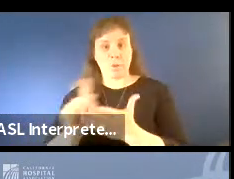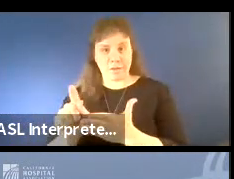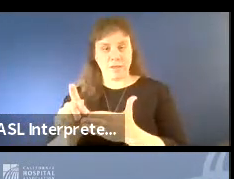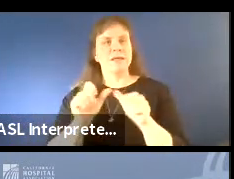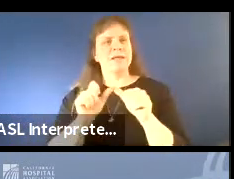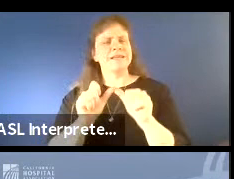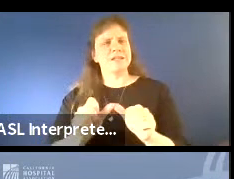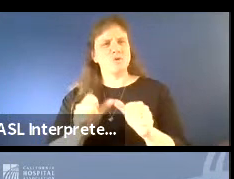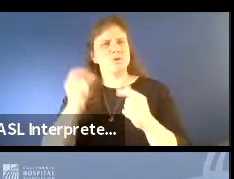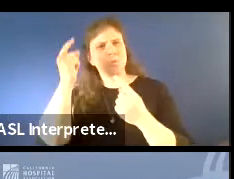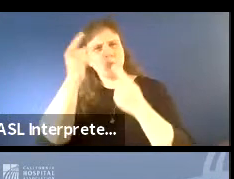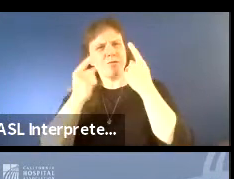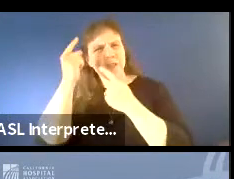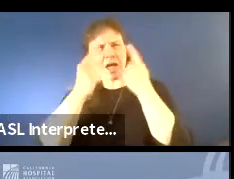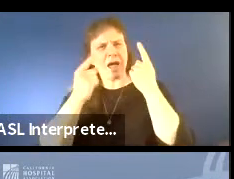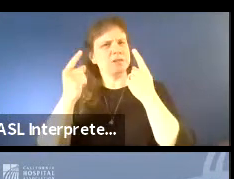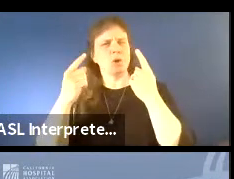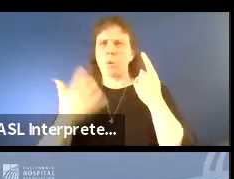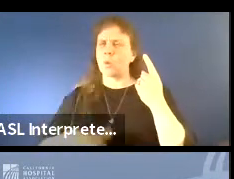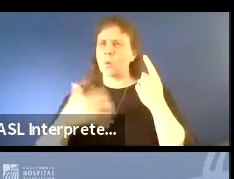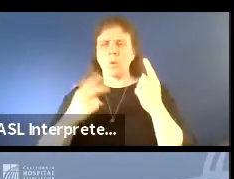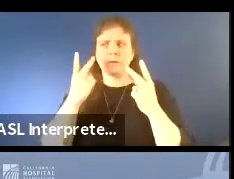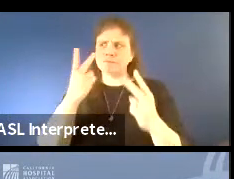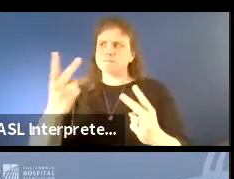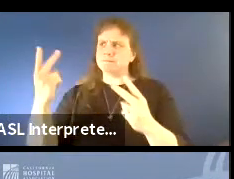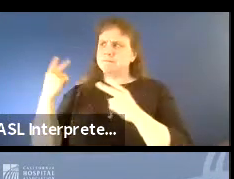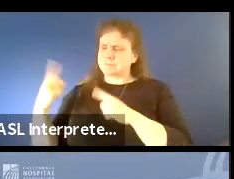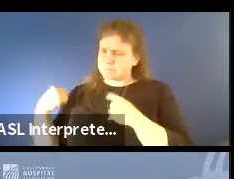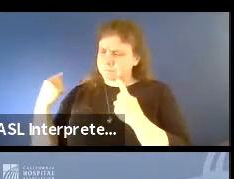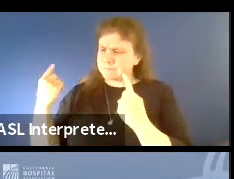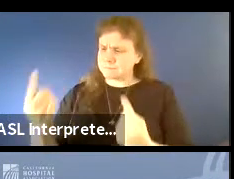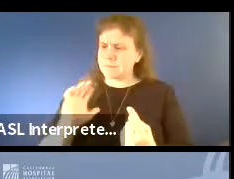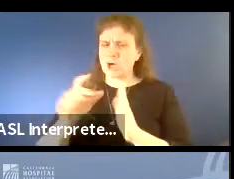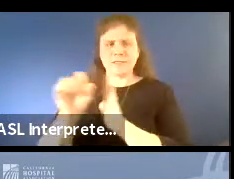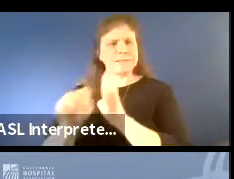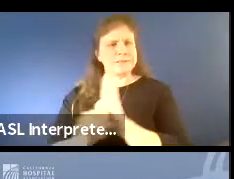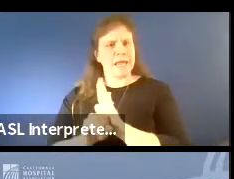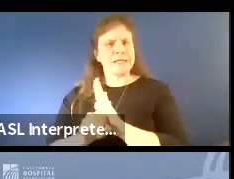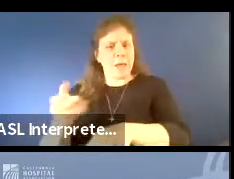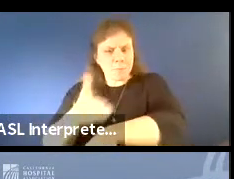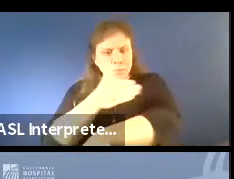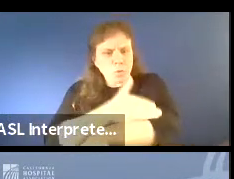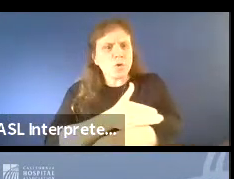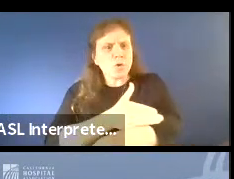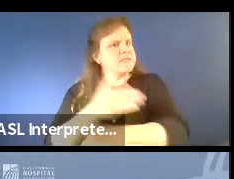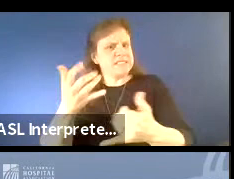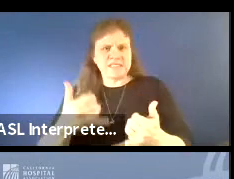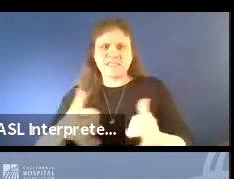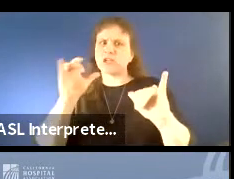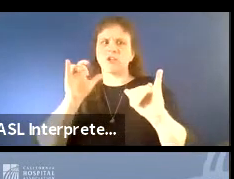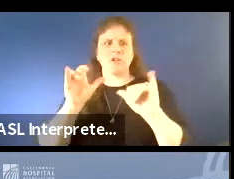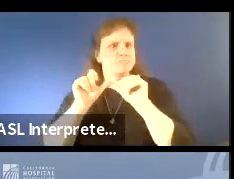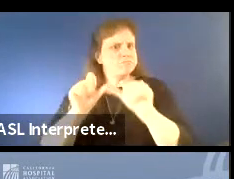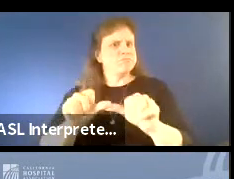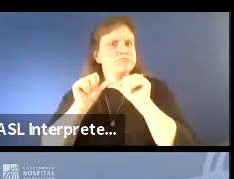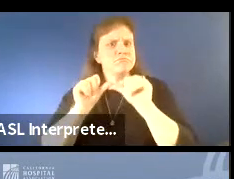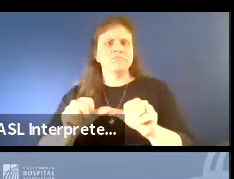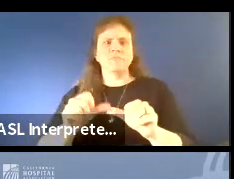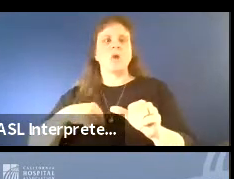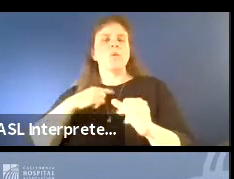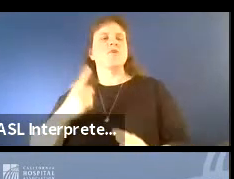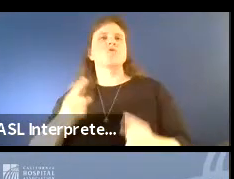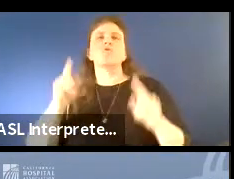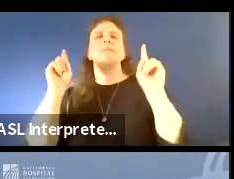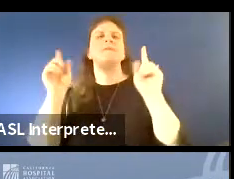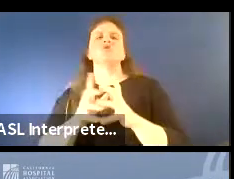to reflect on how far we've come as a state and where we're going. And we've accomplished so much together as a state to